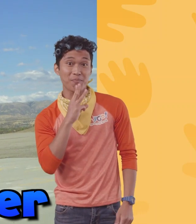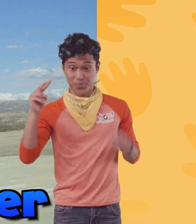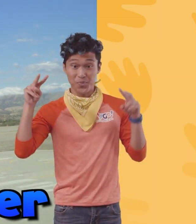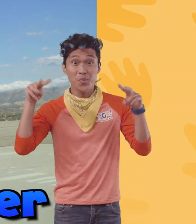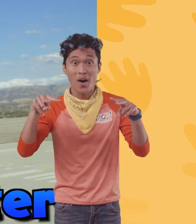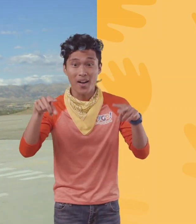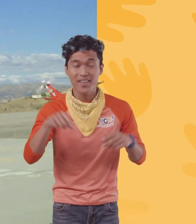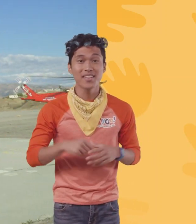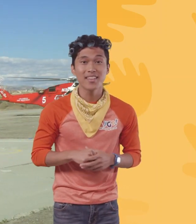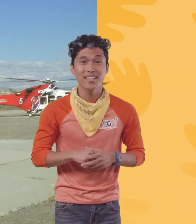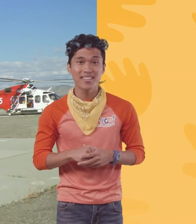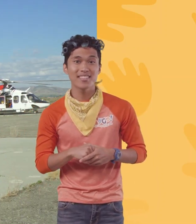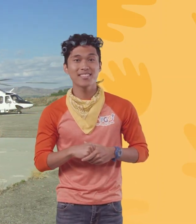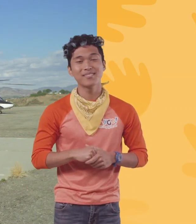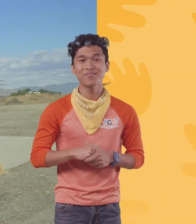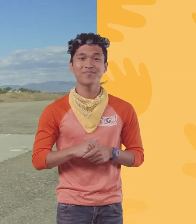Watch!